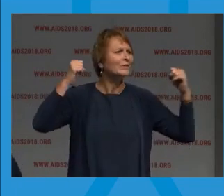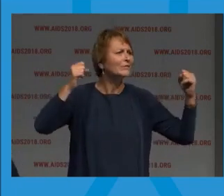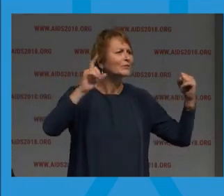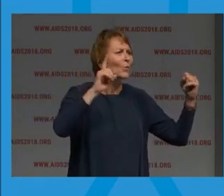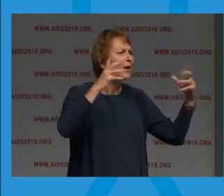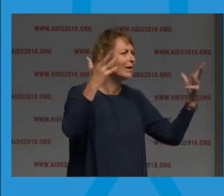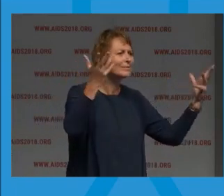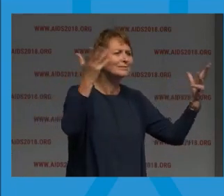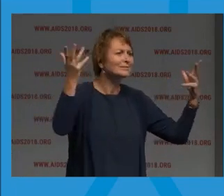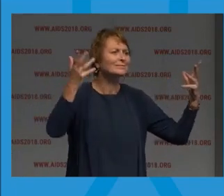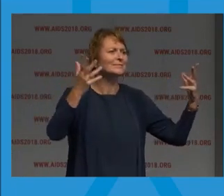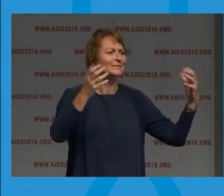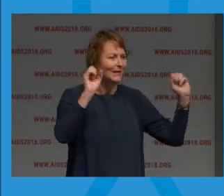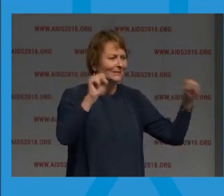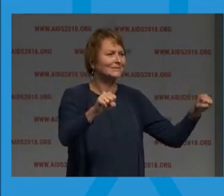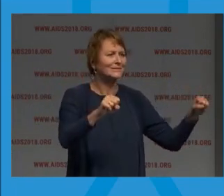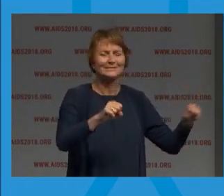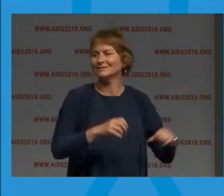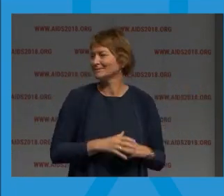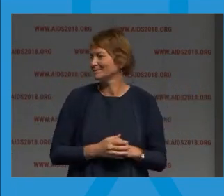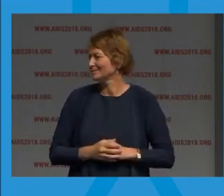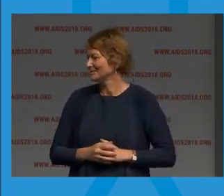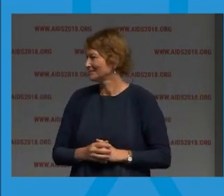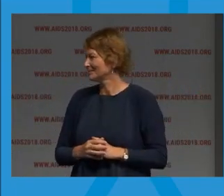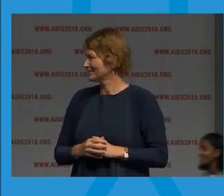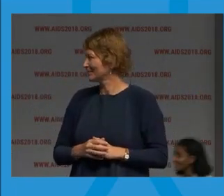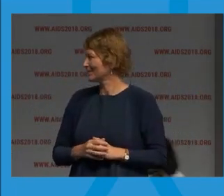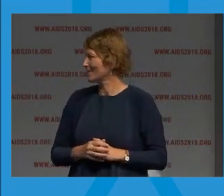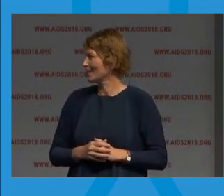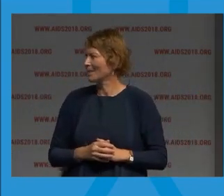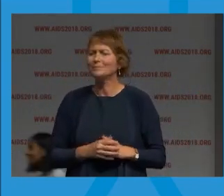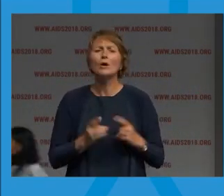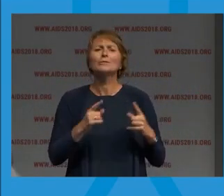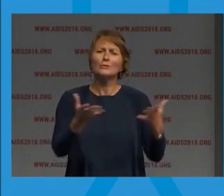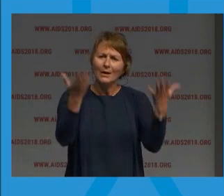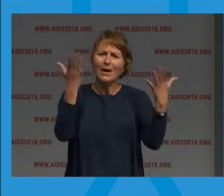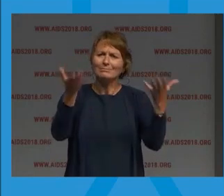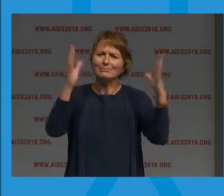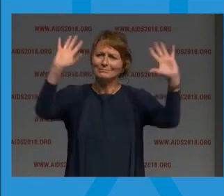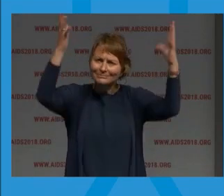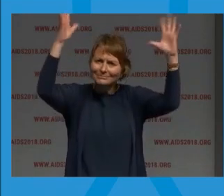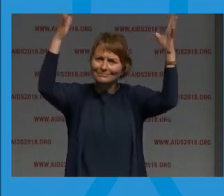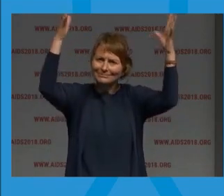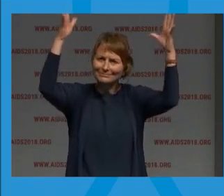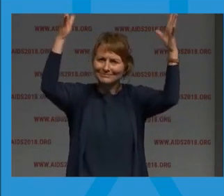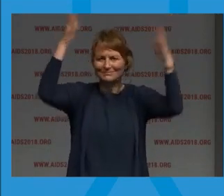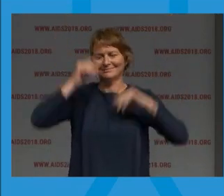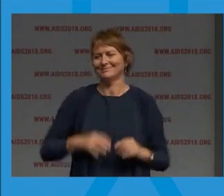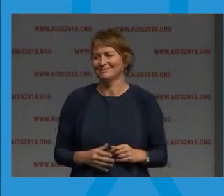Yes. Give them a round of applause, ladies and gentlemen.